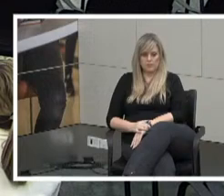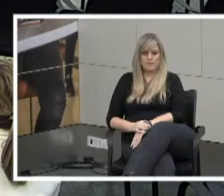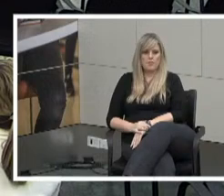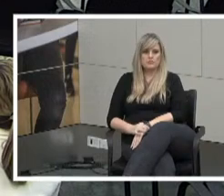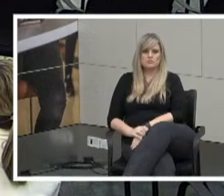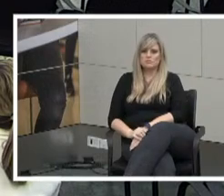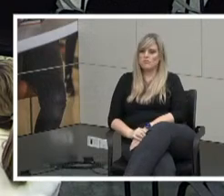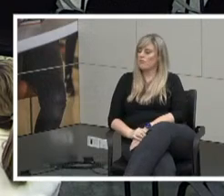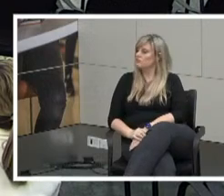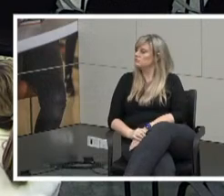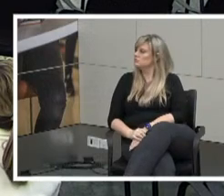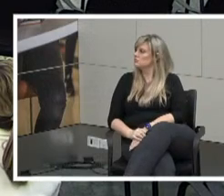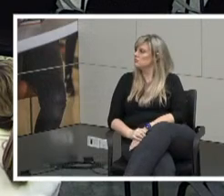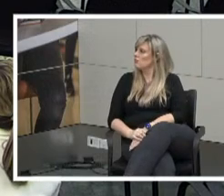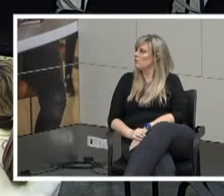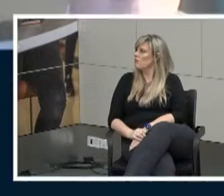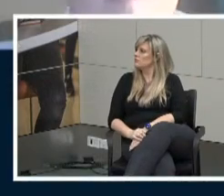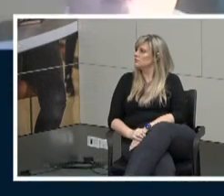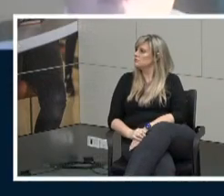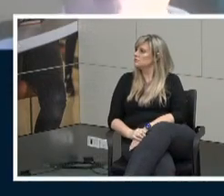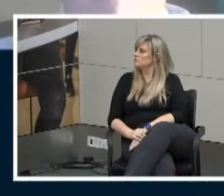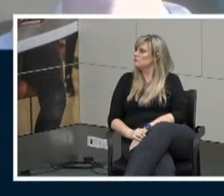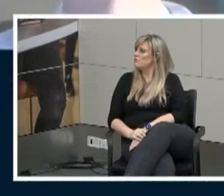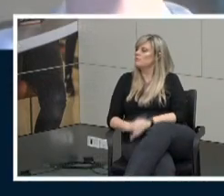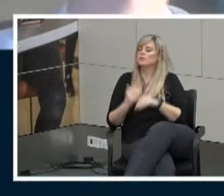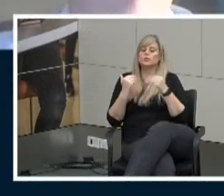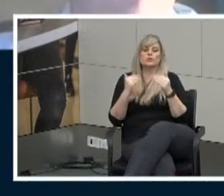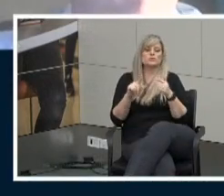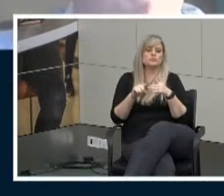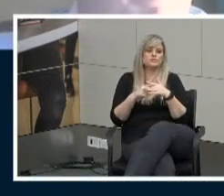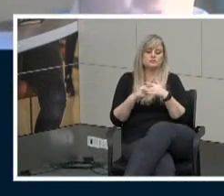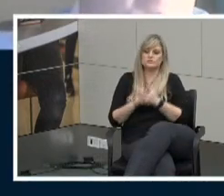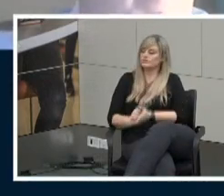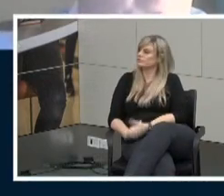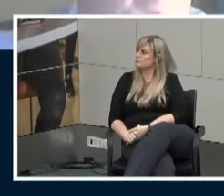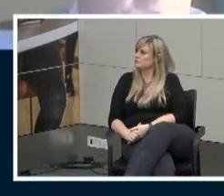start Laura negri please turn your camera on you may begin